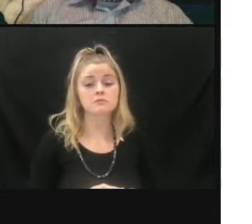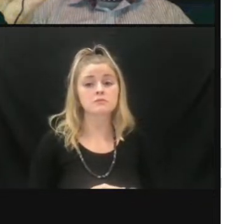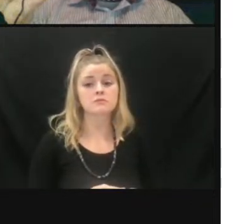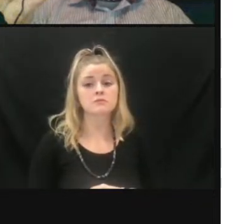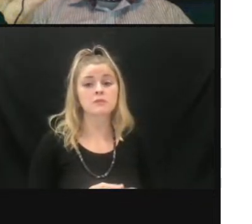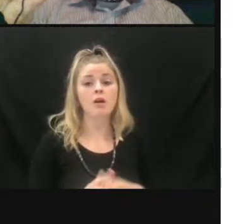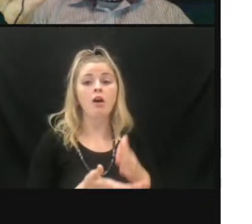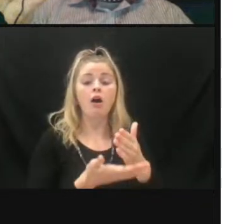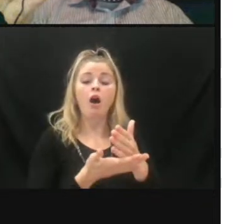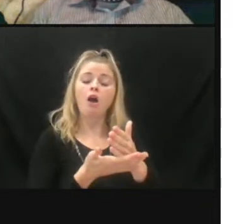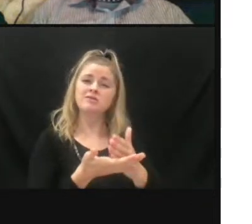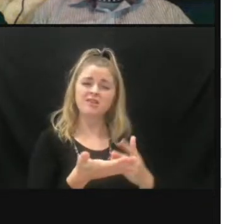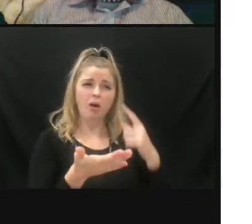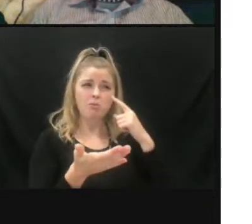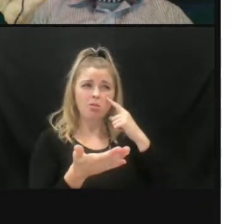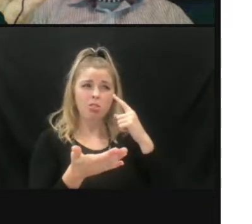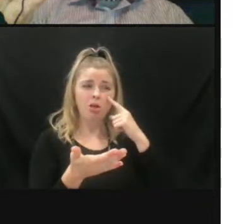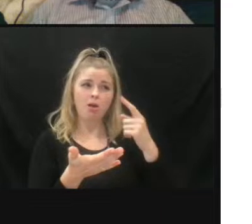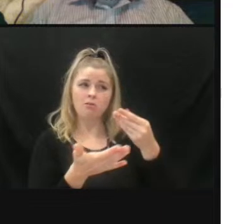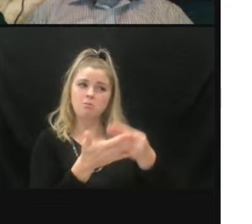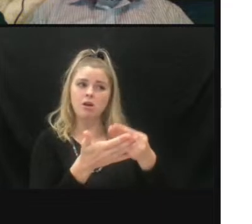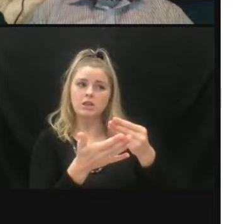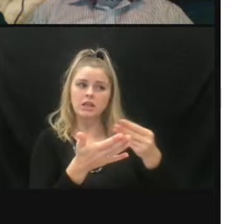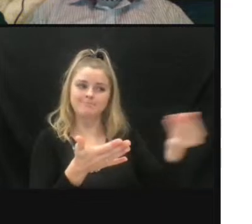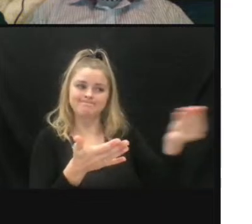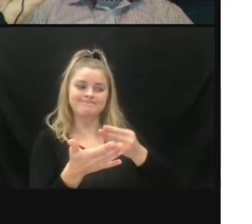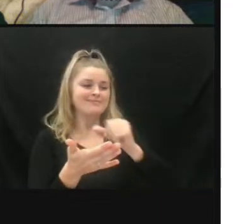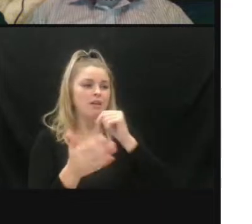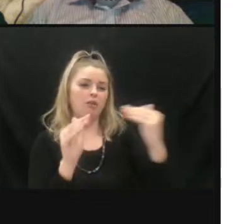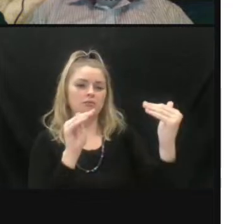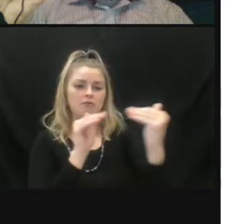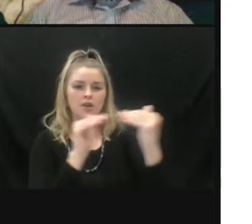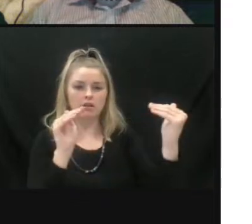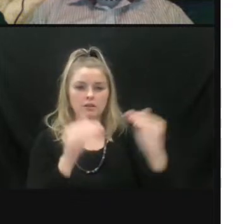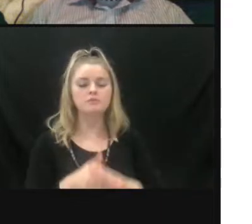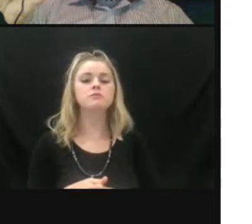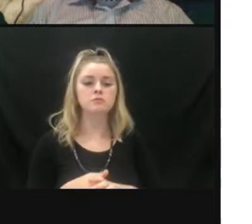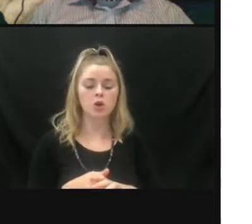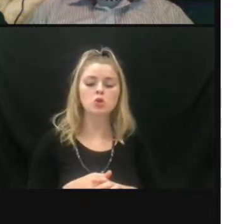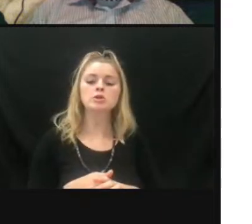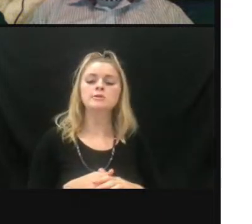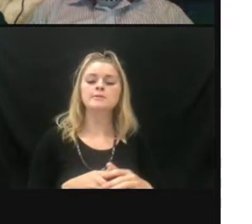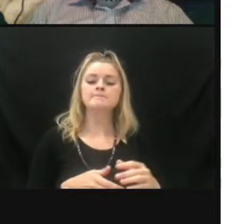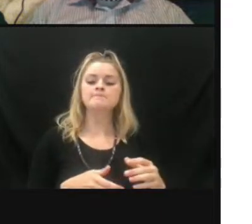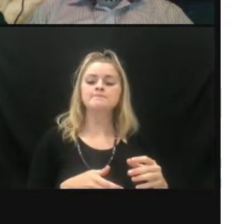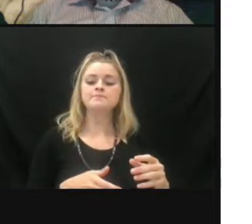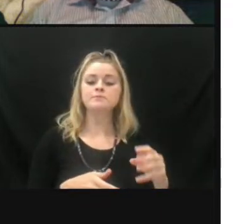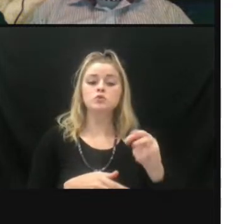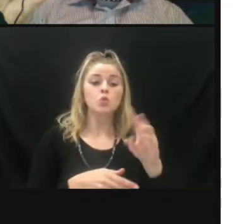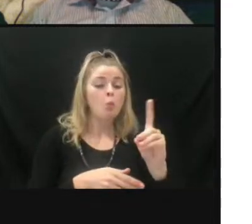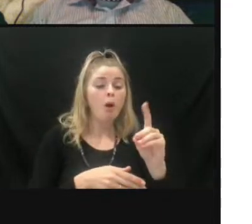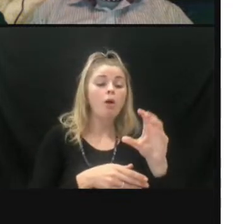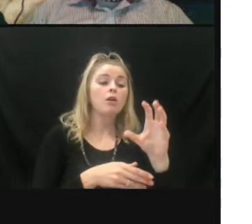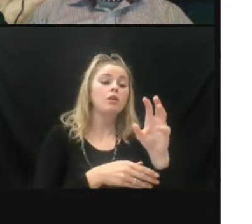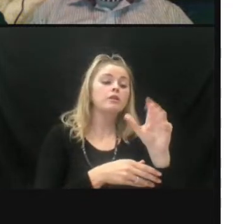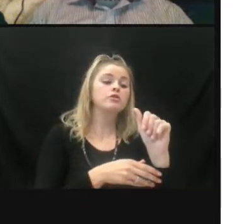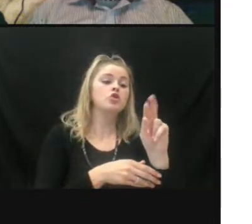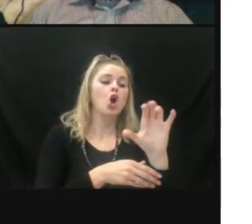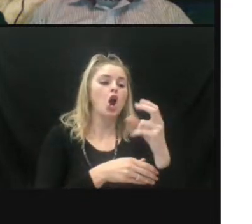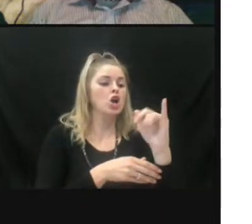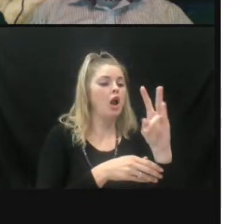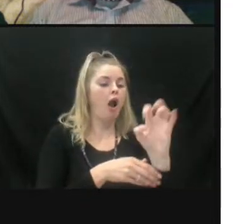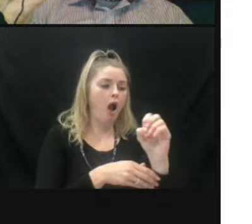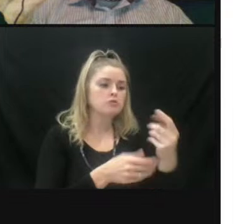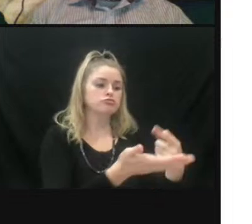compensation in a monetary form agreeable. It was decided, upon consultation with Maryland State Archives and myself,